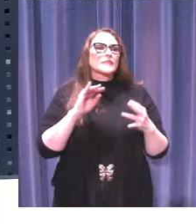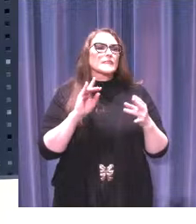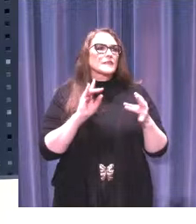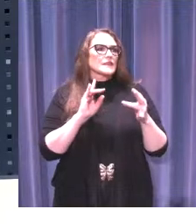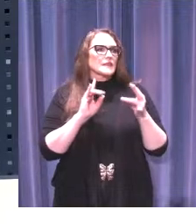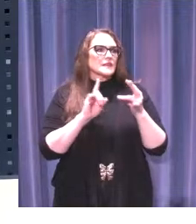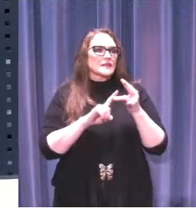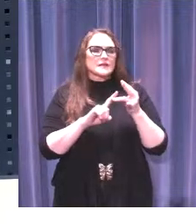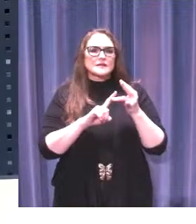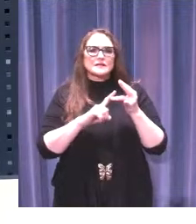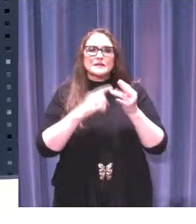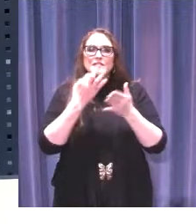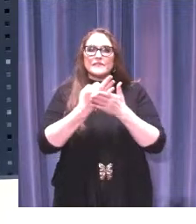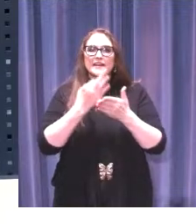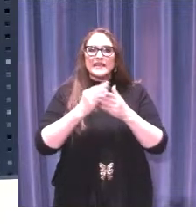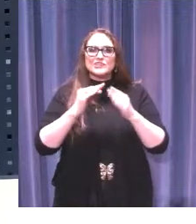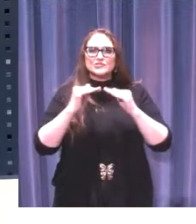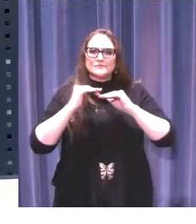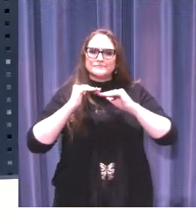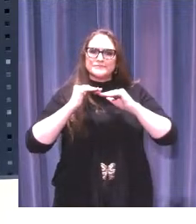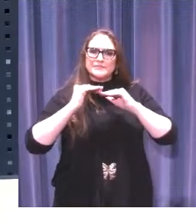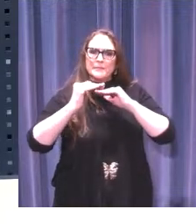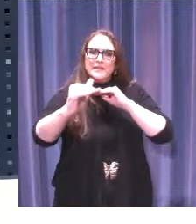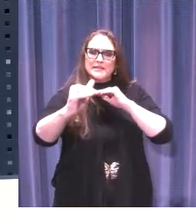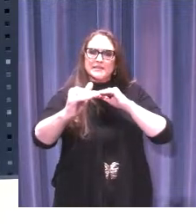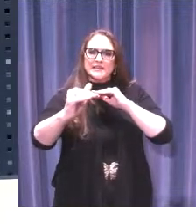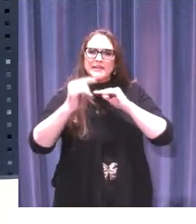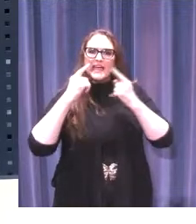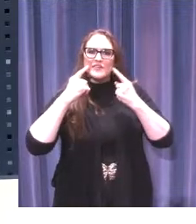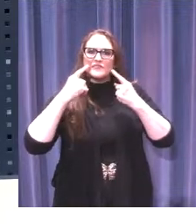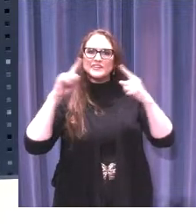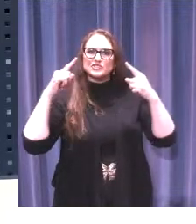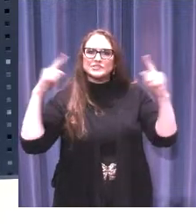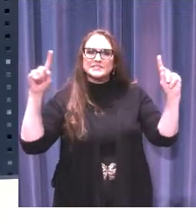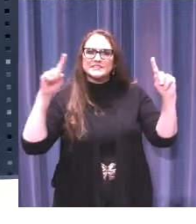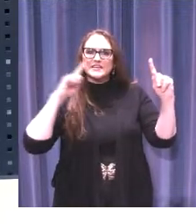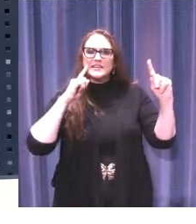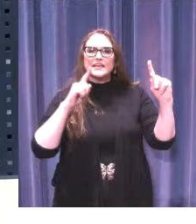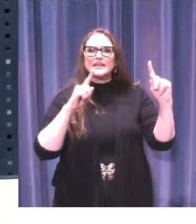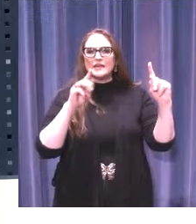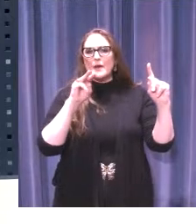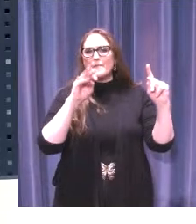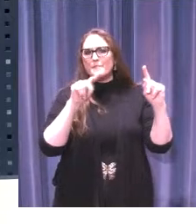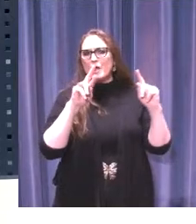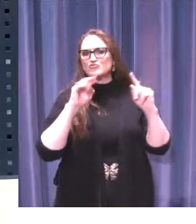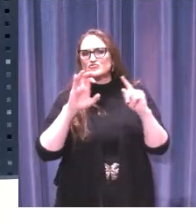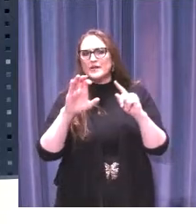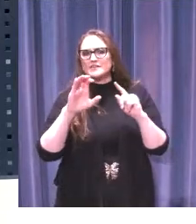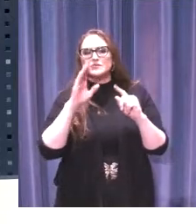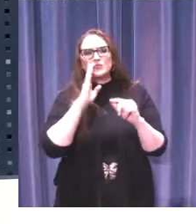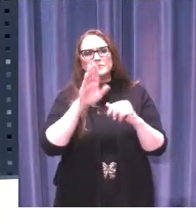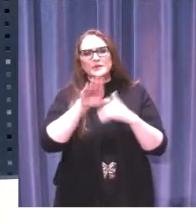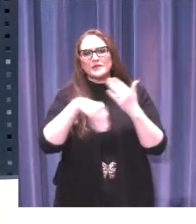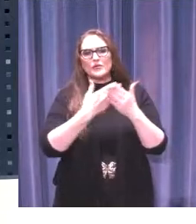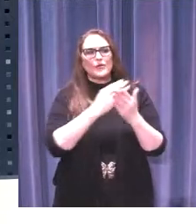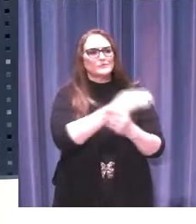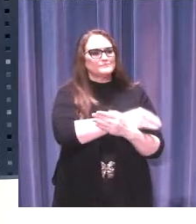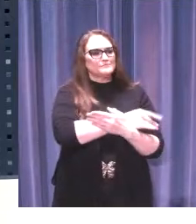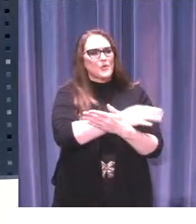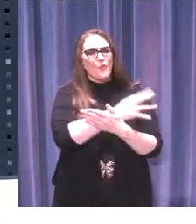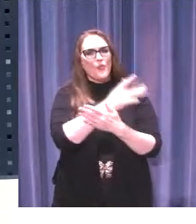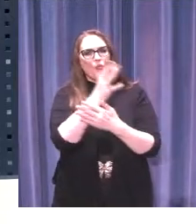the financial stability and efficiency metrics, which would be a whole broad suite